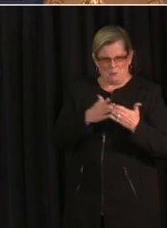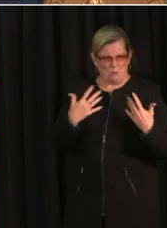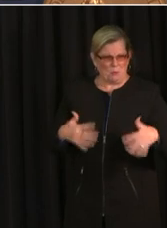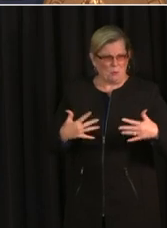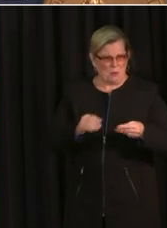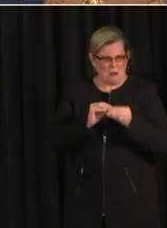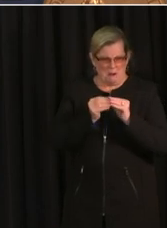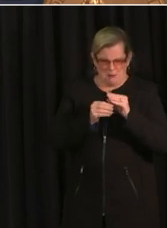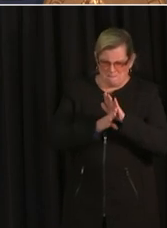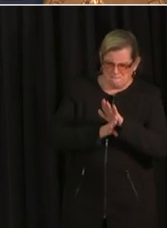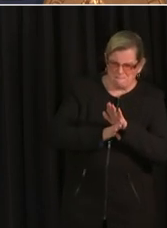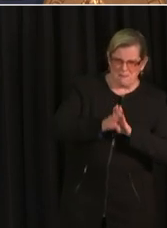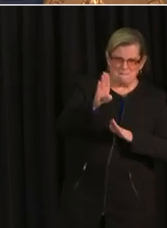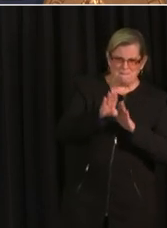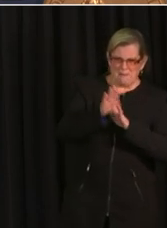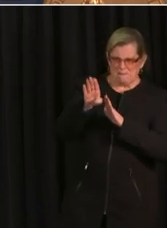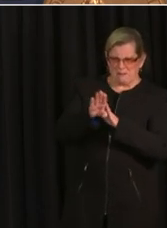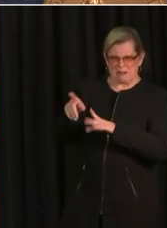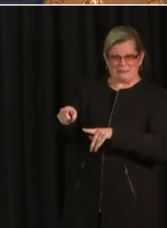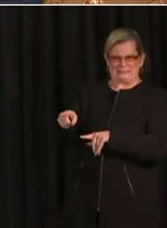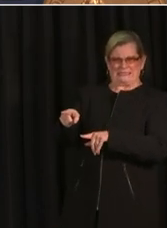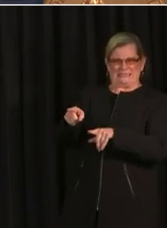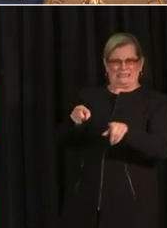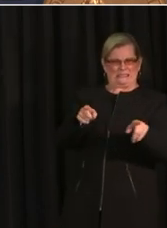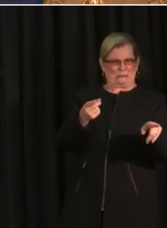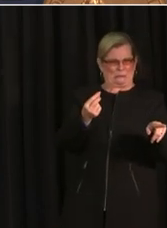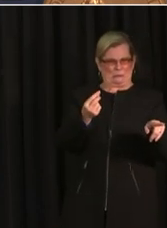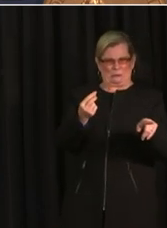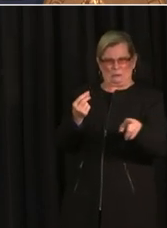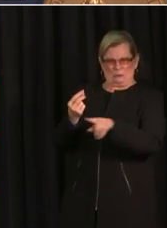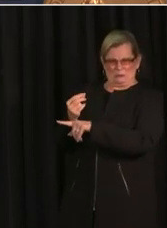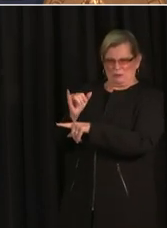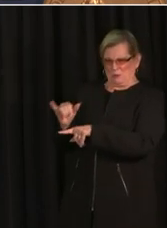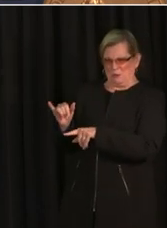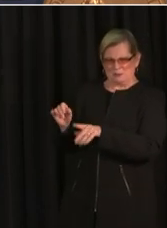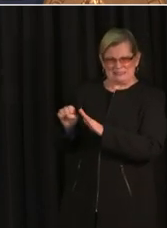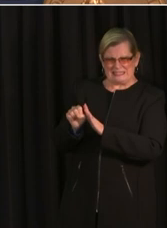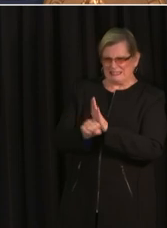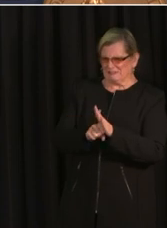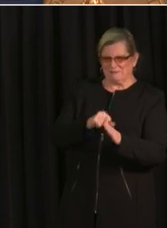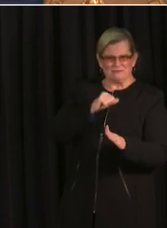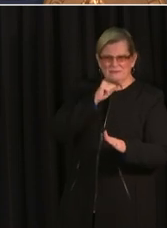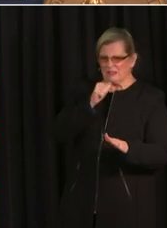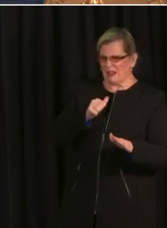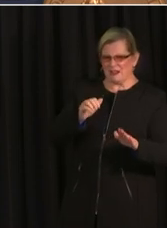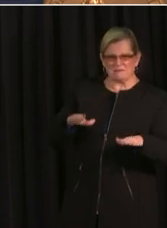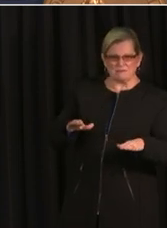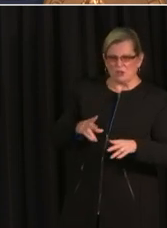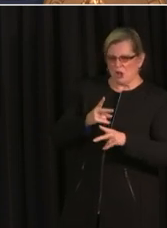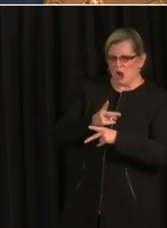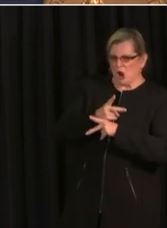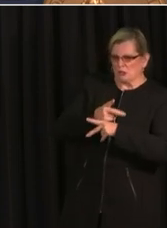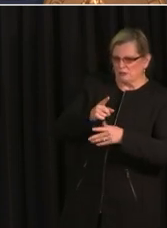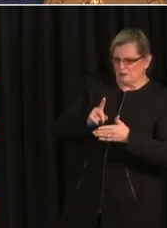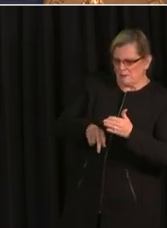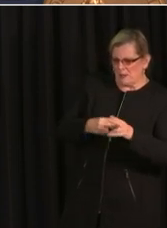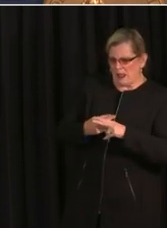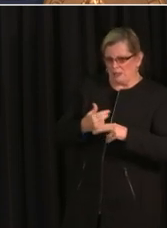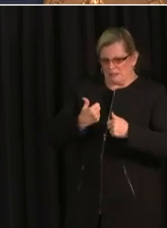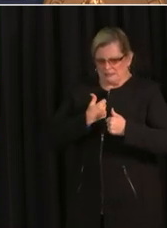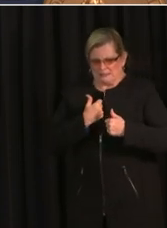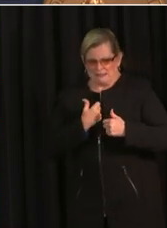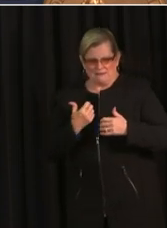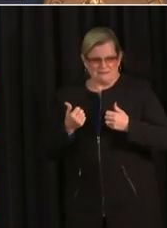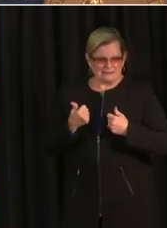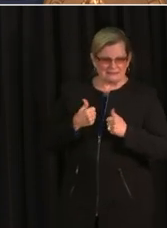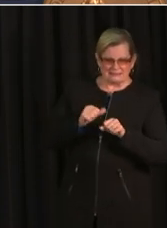in new cases. We know that there are places where people are not being as cautious or making the sacrifices